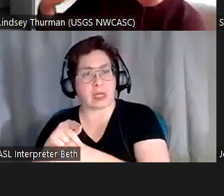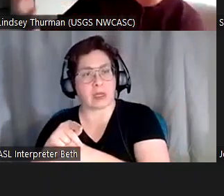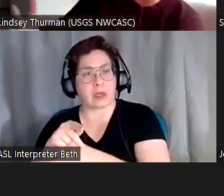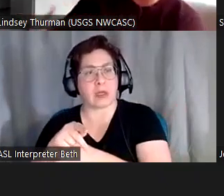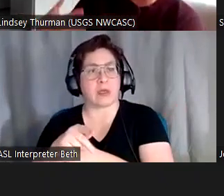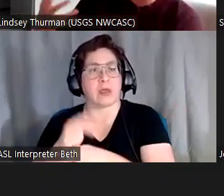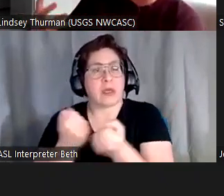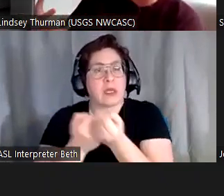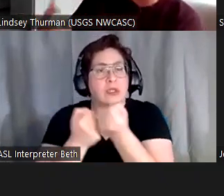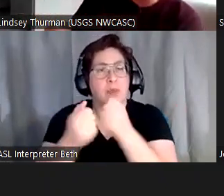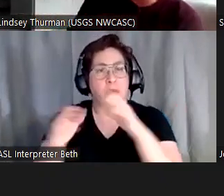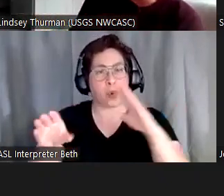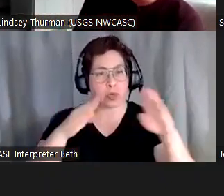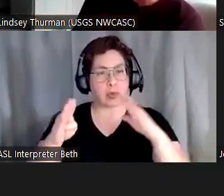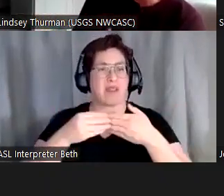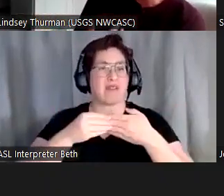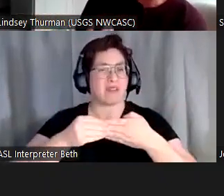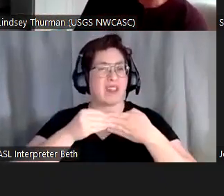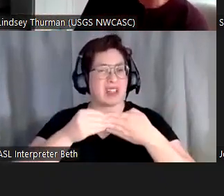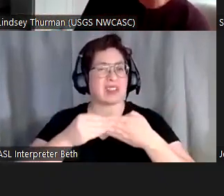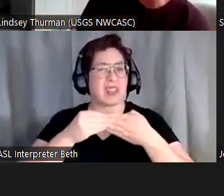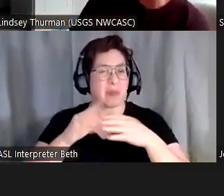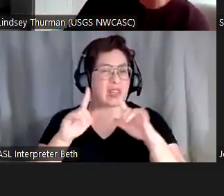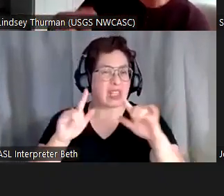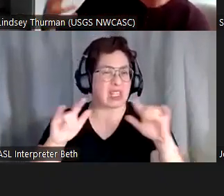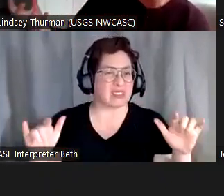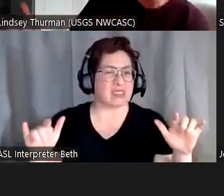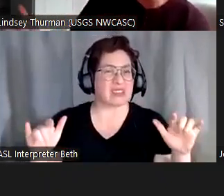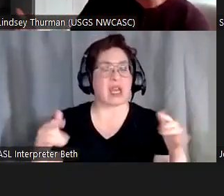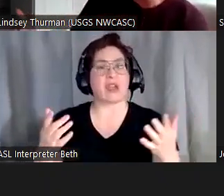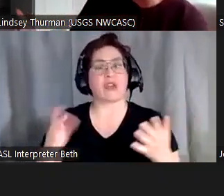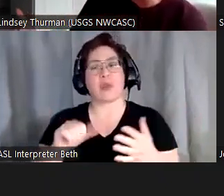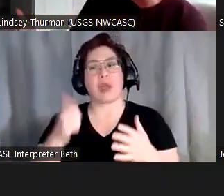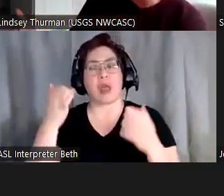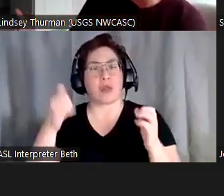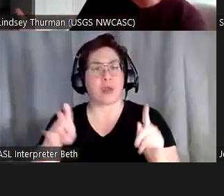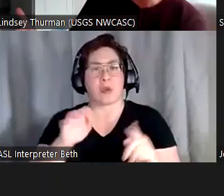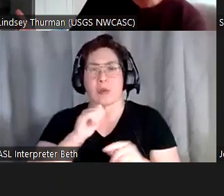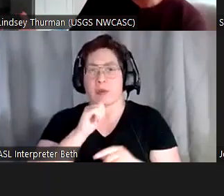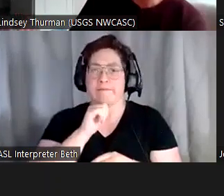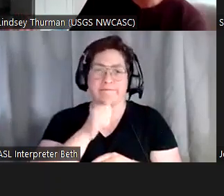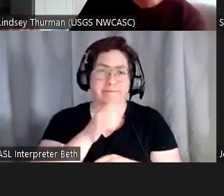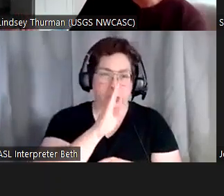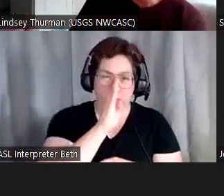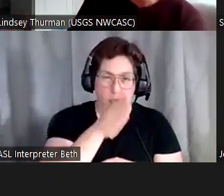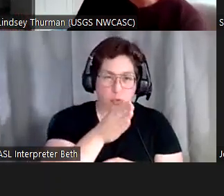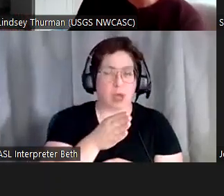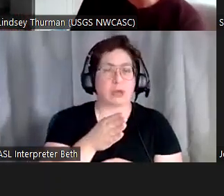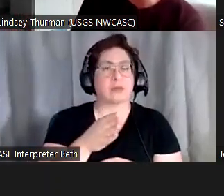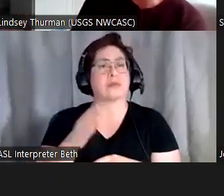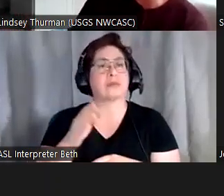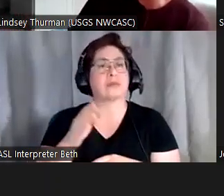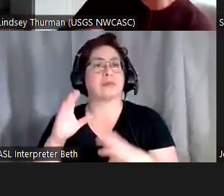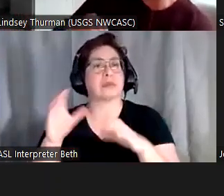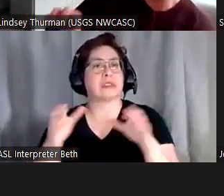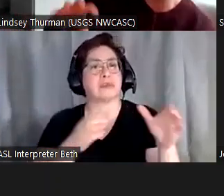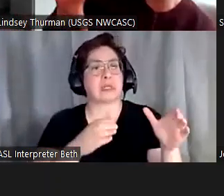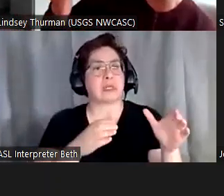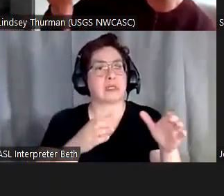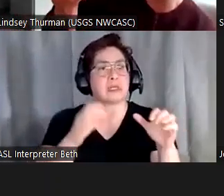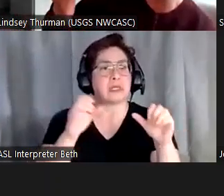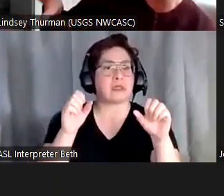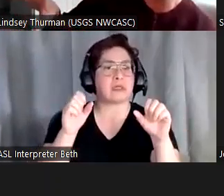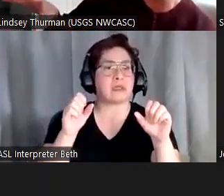behavioral flexibility, et cetera. And then there are other opportunities to indirect species adaptive capacity. And then, of